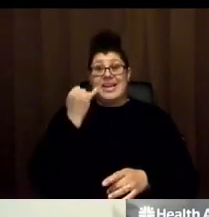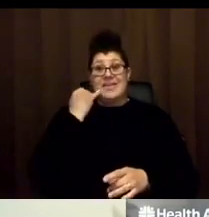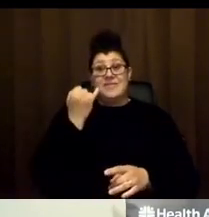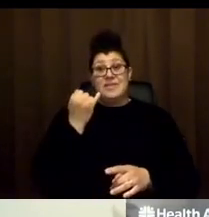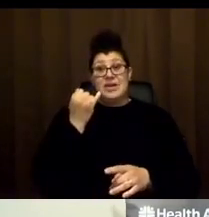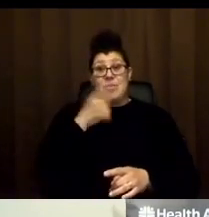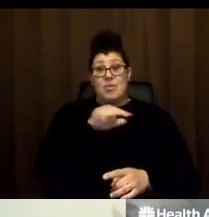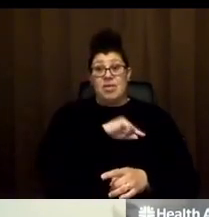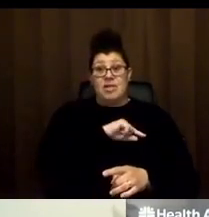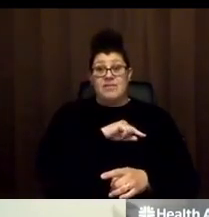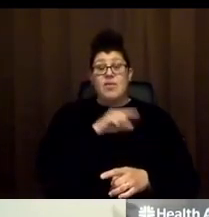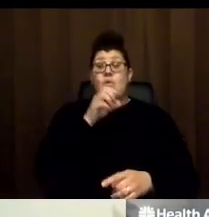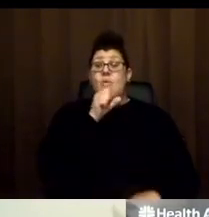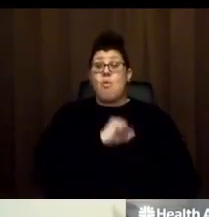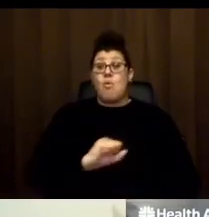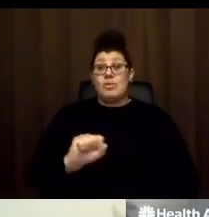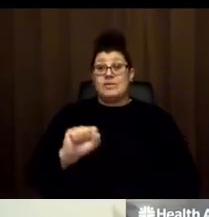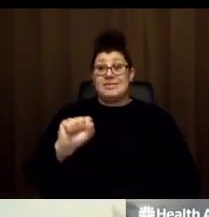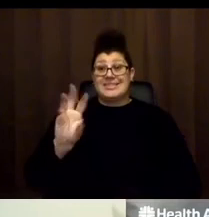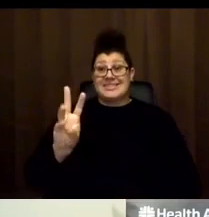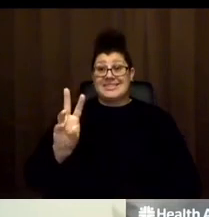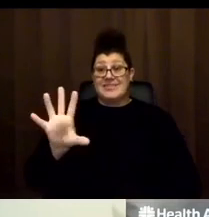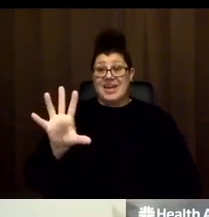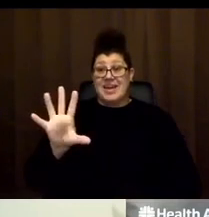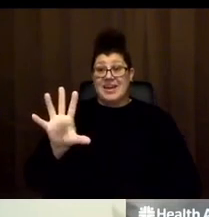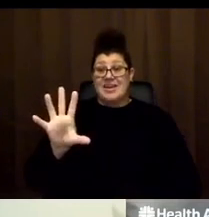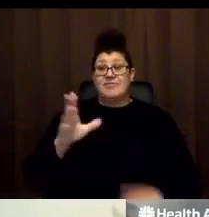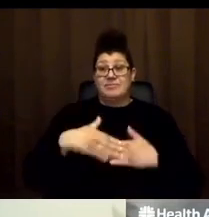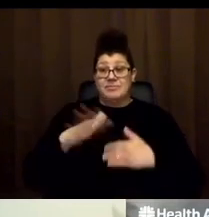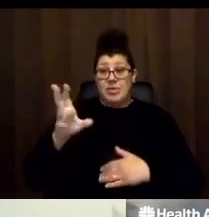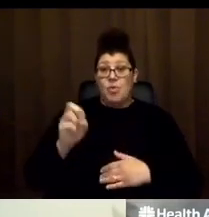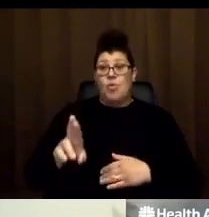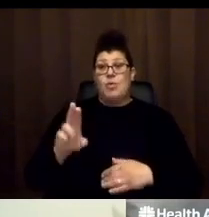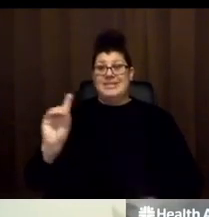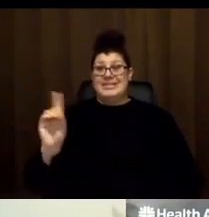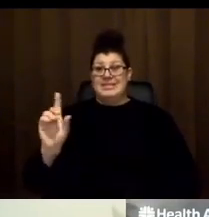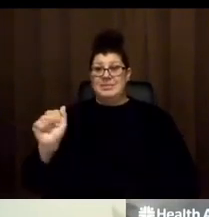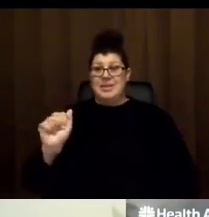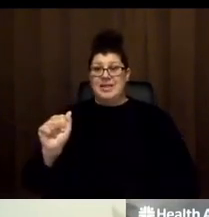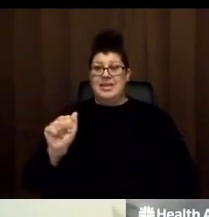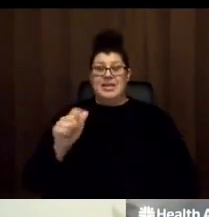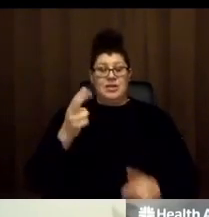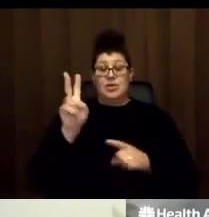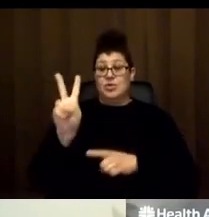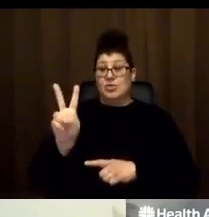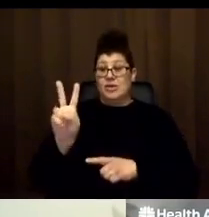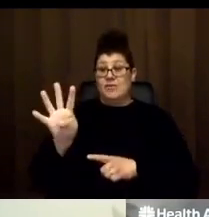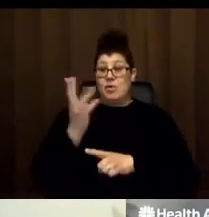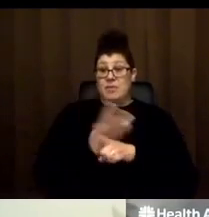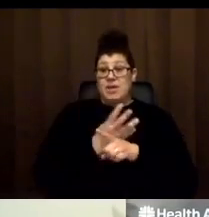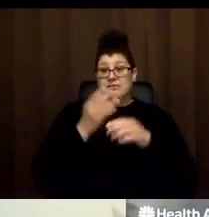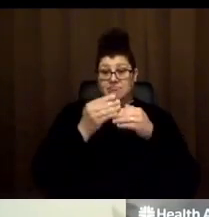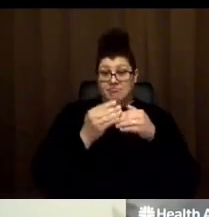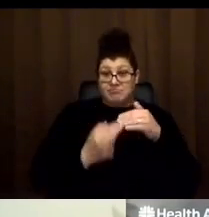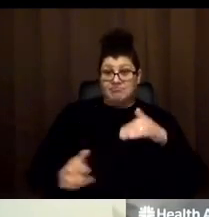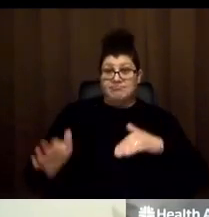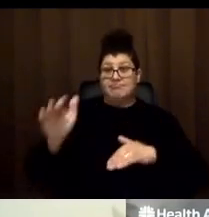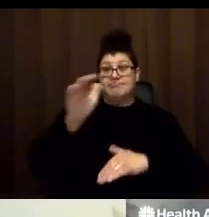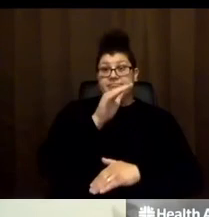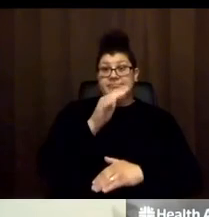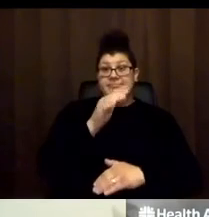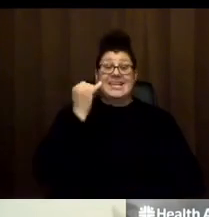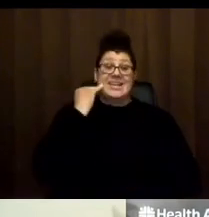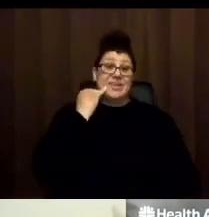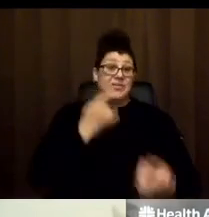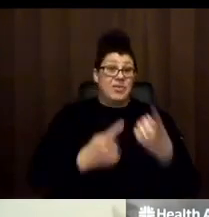age 65 or on disability for more than 24 months. I'd be happy to set up a time to answer any questions you may have,